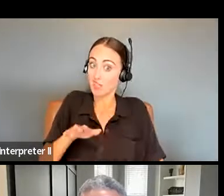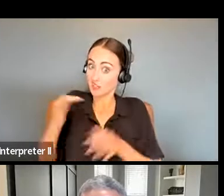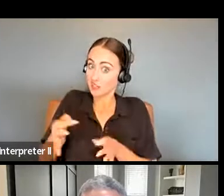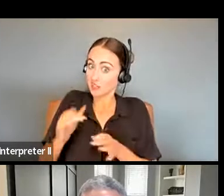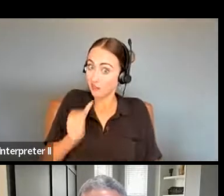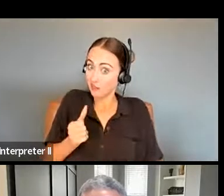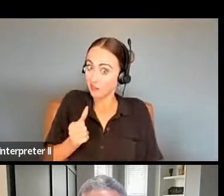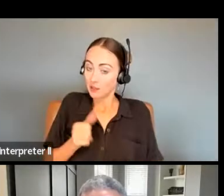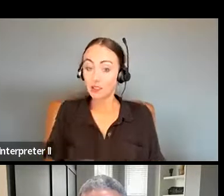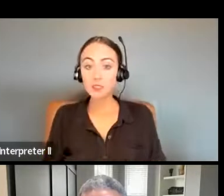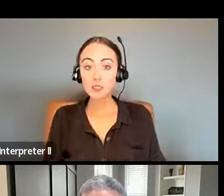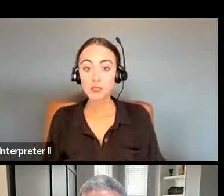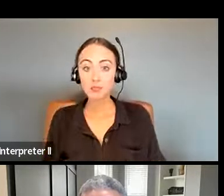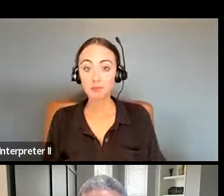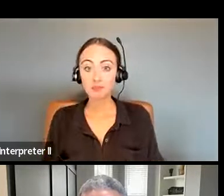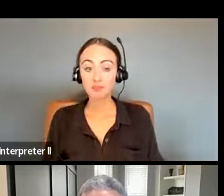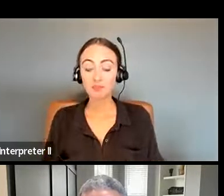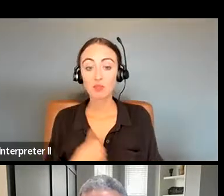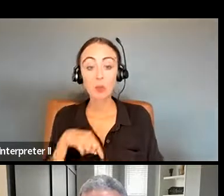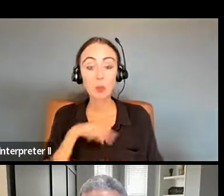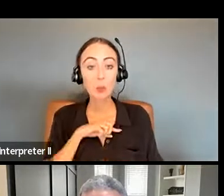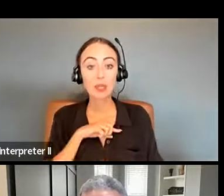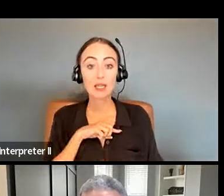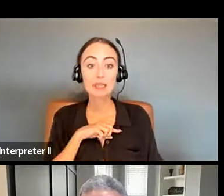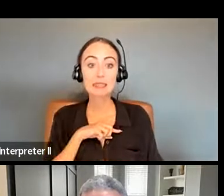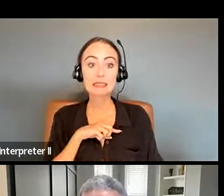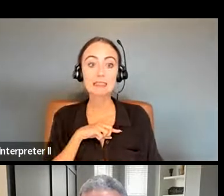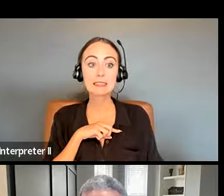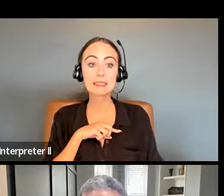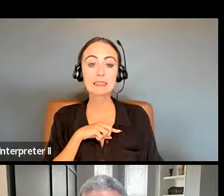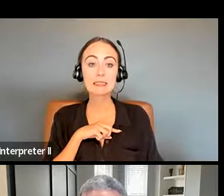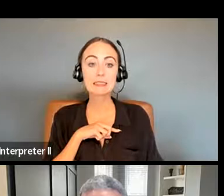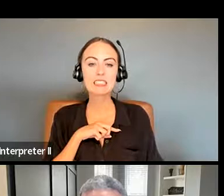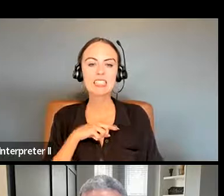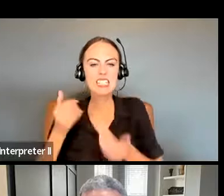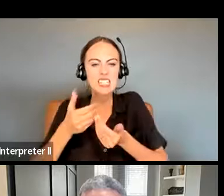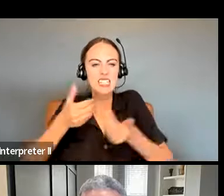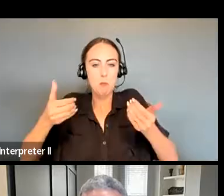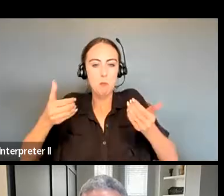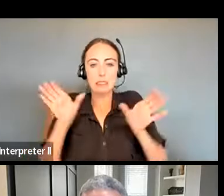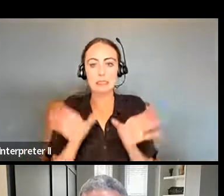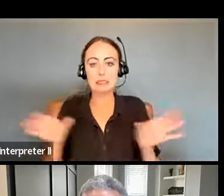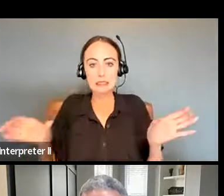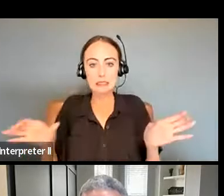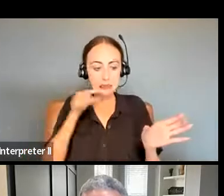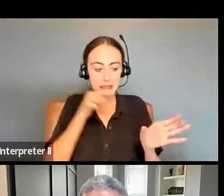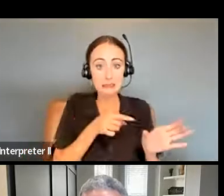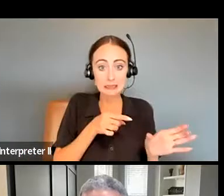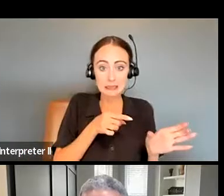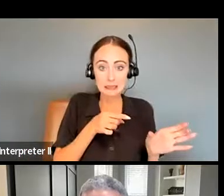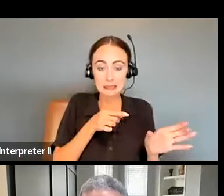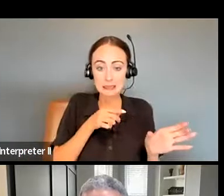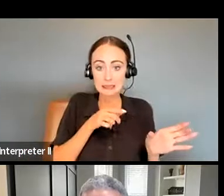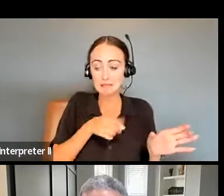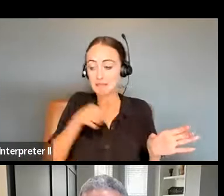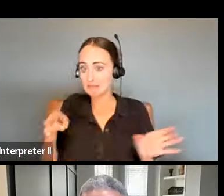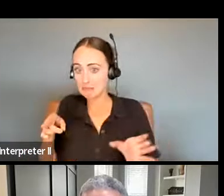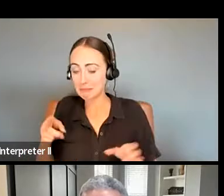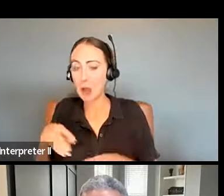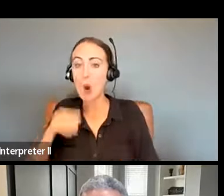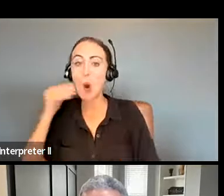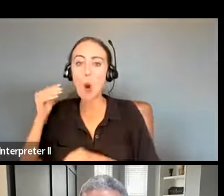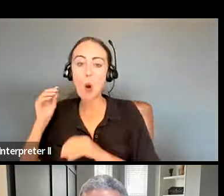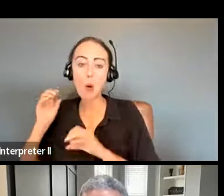volition, that we keep that separate from access to services to our homeless